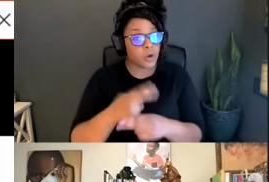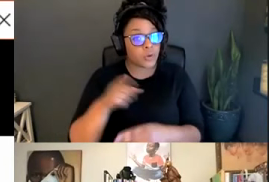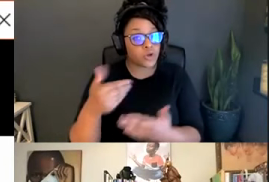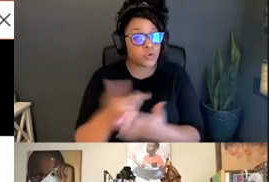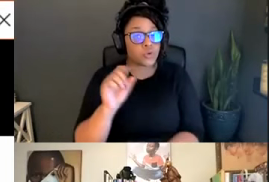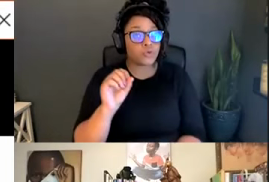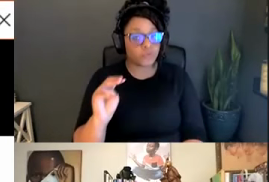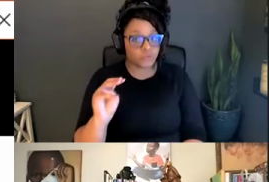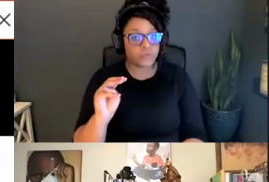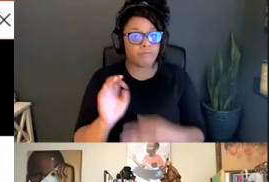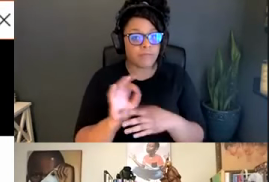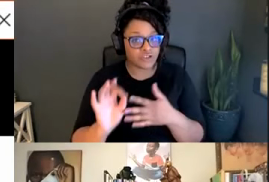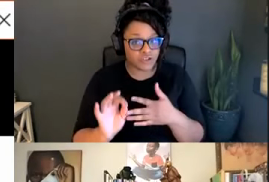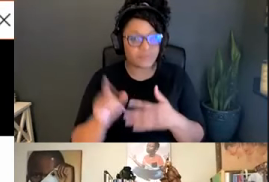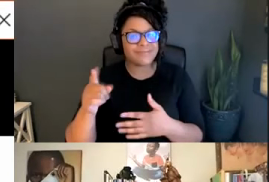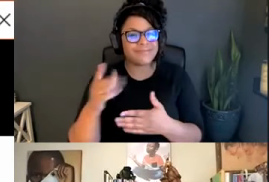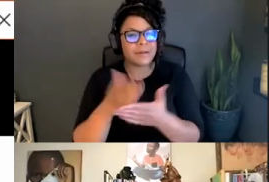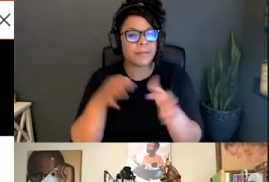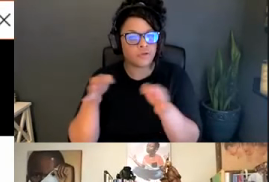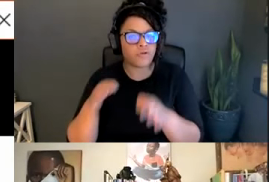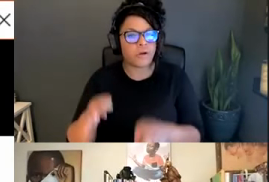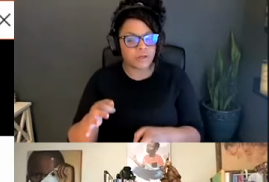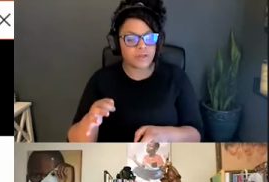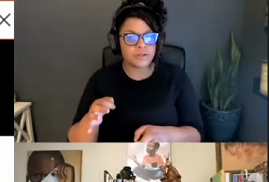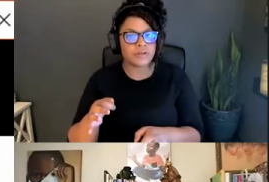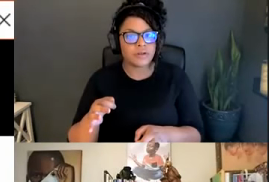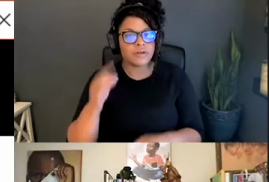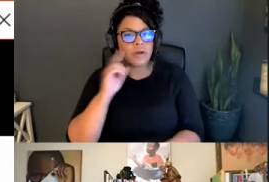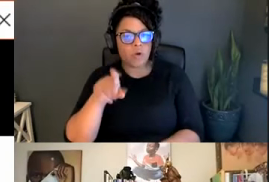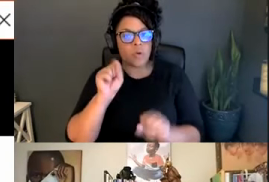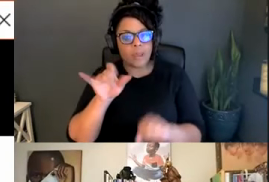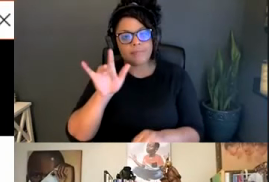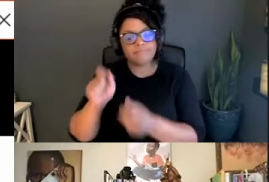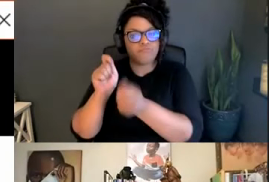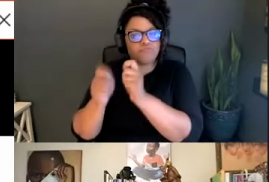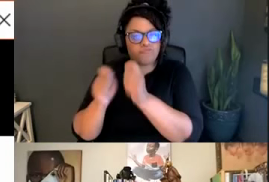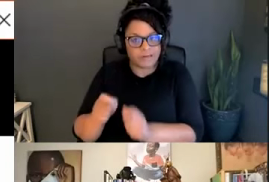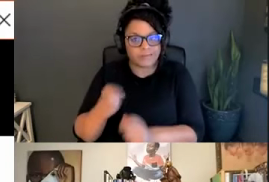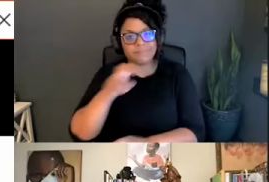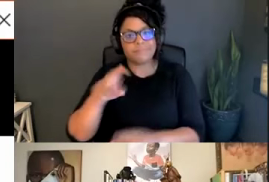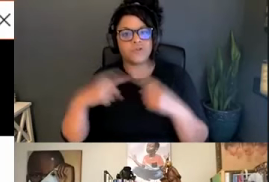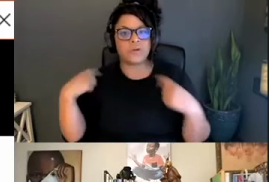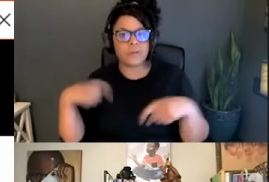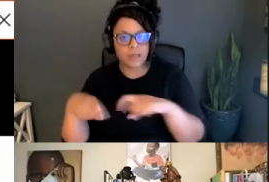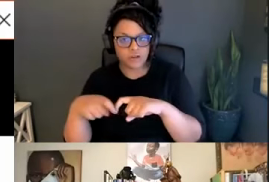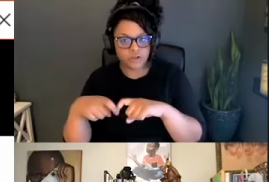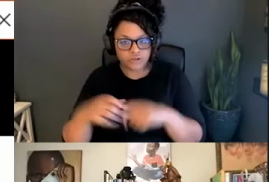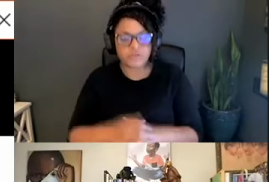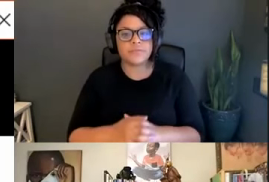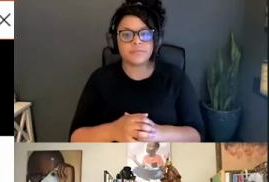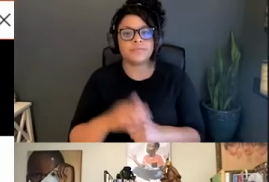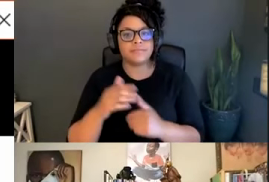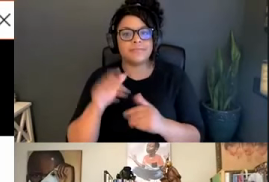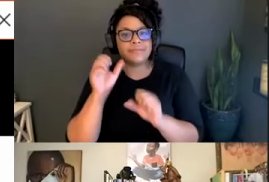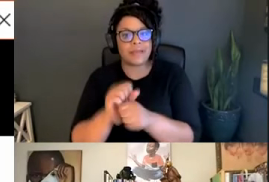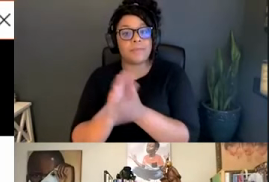function yet, here are some instructions of how you can change to the Spanish channel to get this